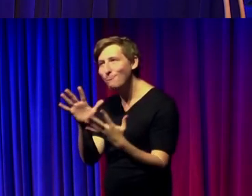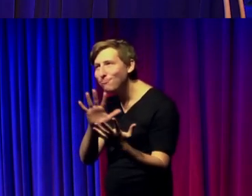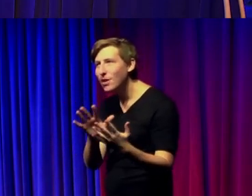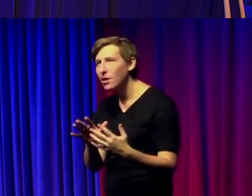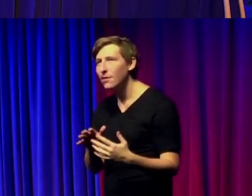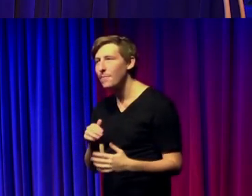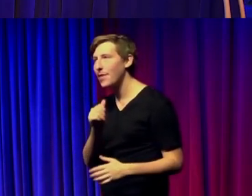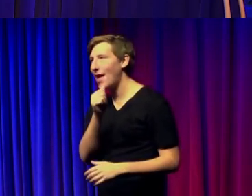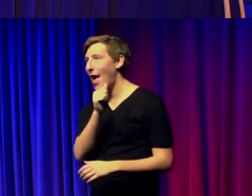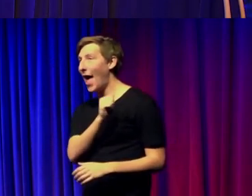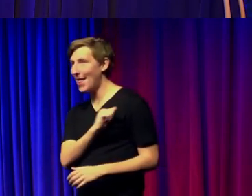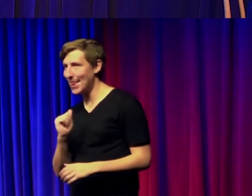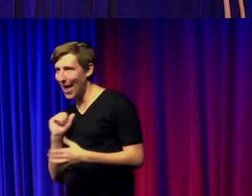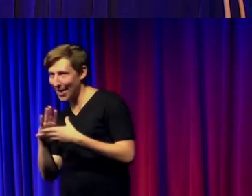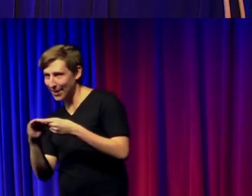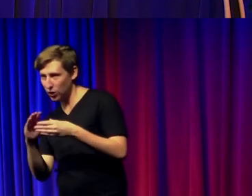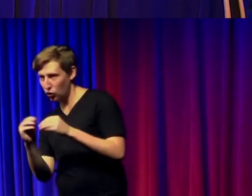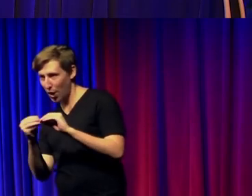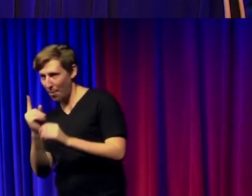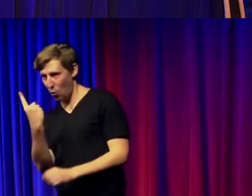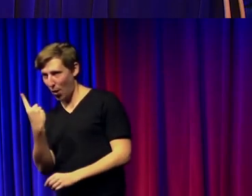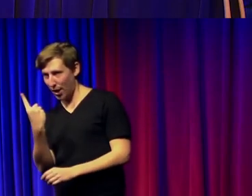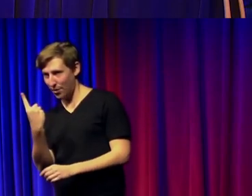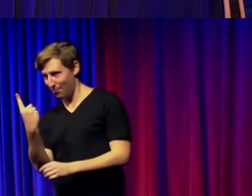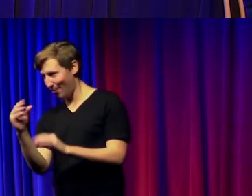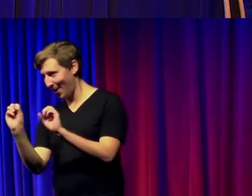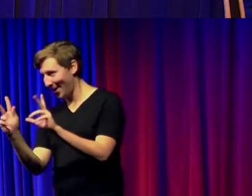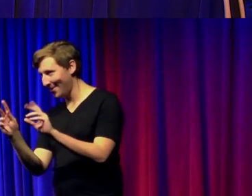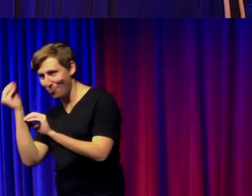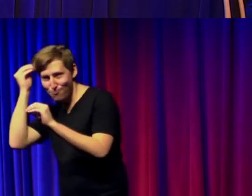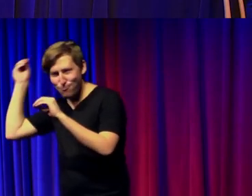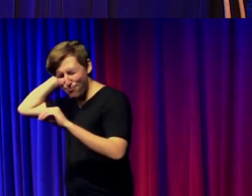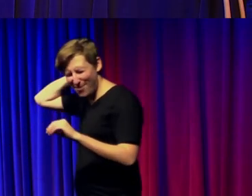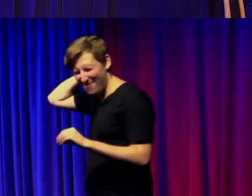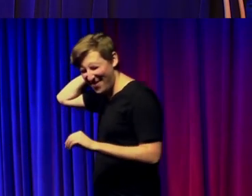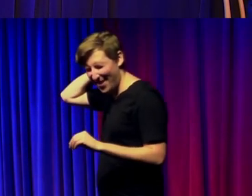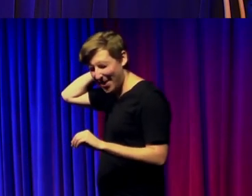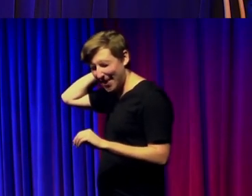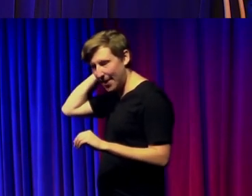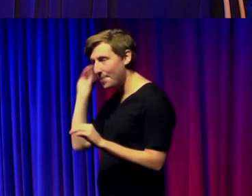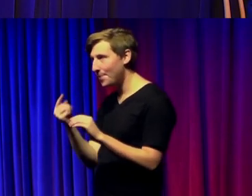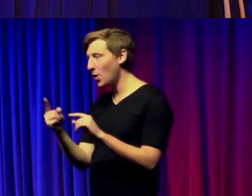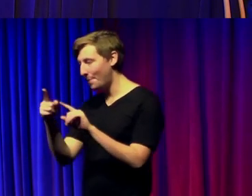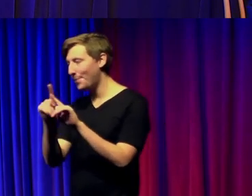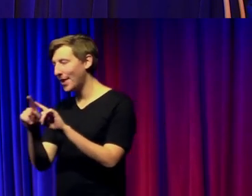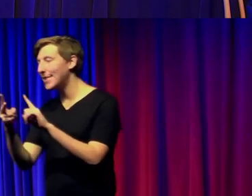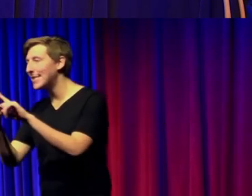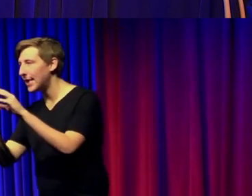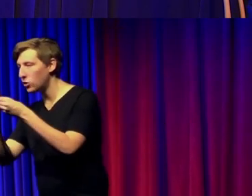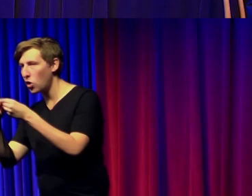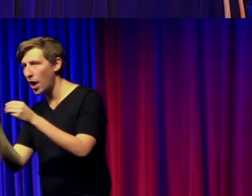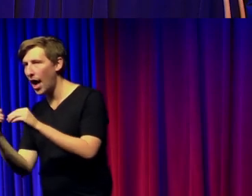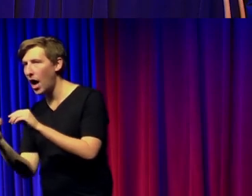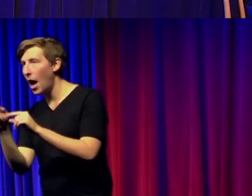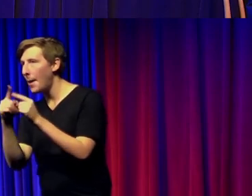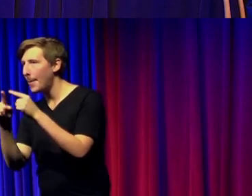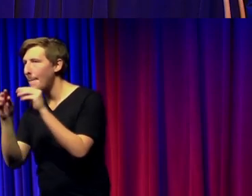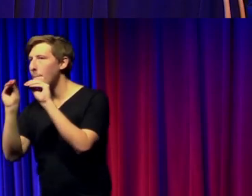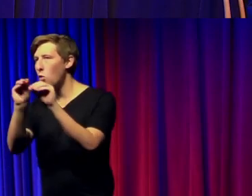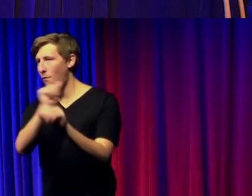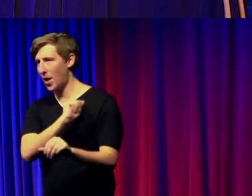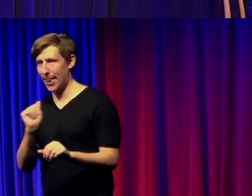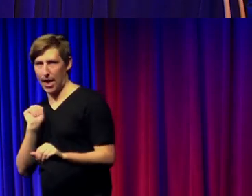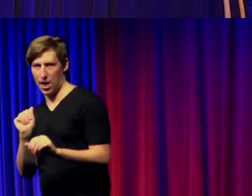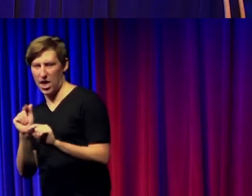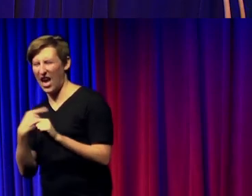story one, log it away. Second Atlanta story is when I first moved to Atlanta, I was very poor. I had to go down to the